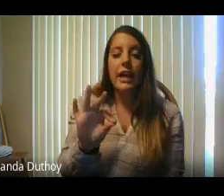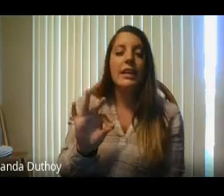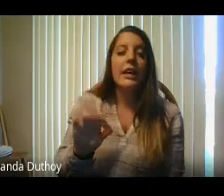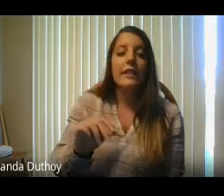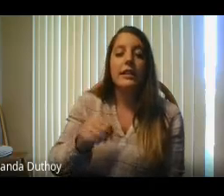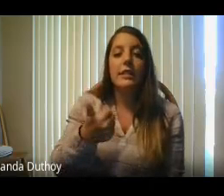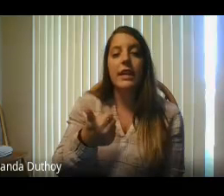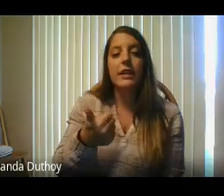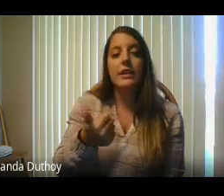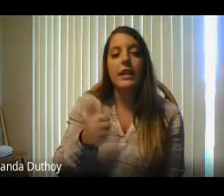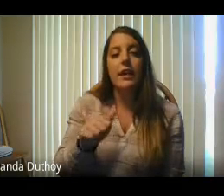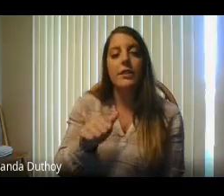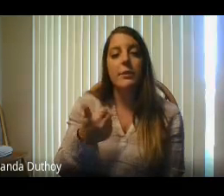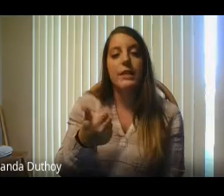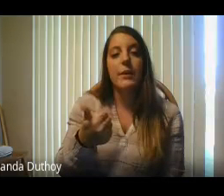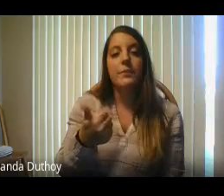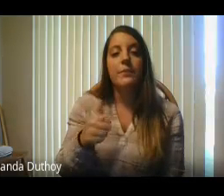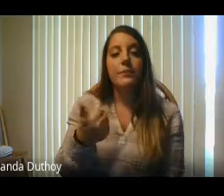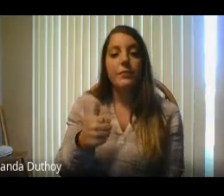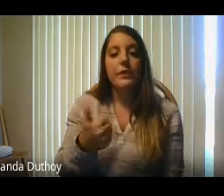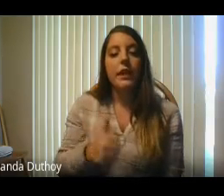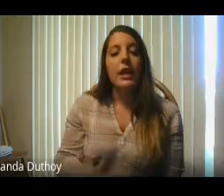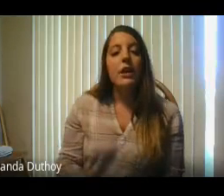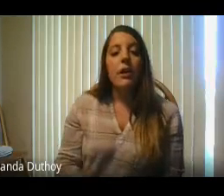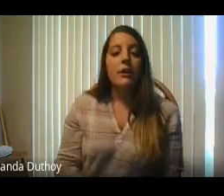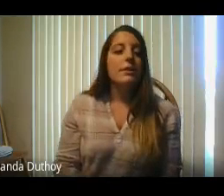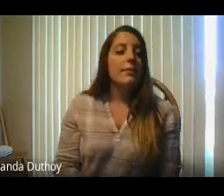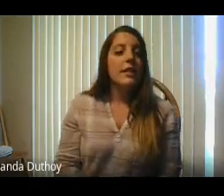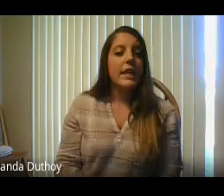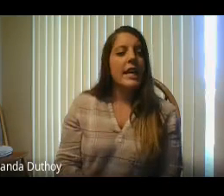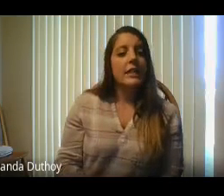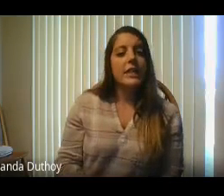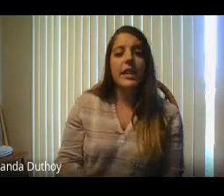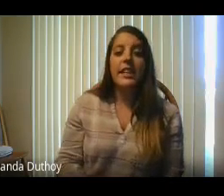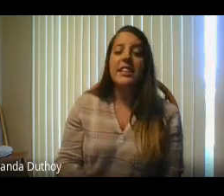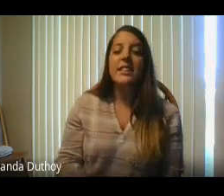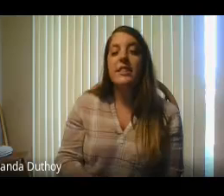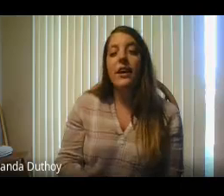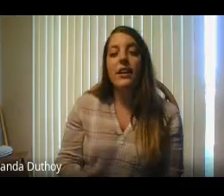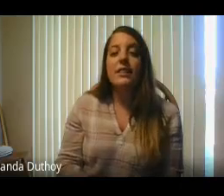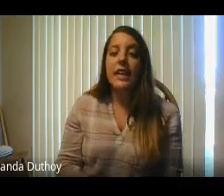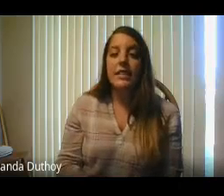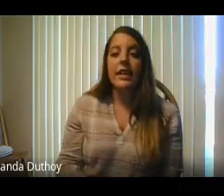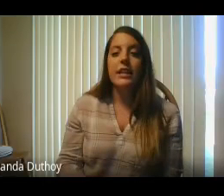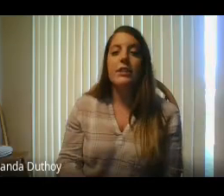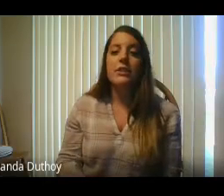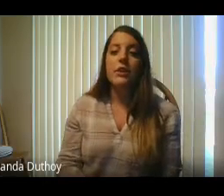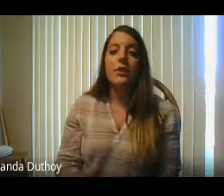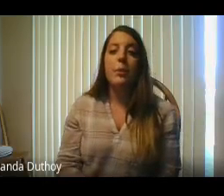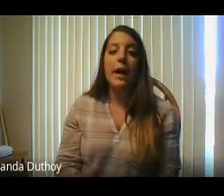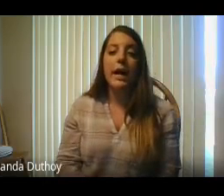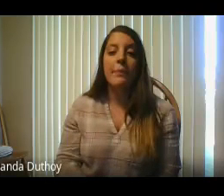8, 9, and then 10 is that thumbs up. Then we say the teens are